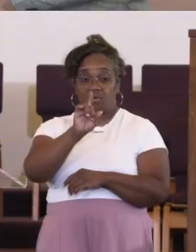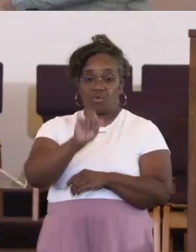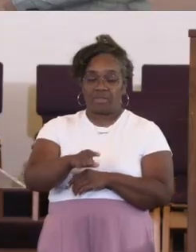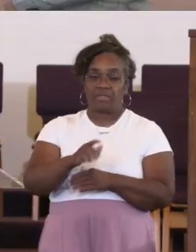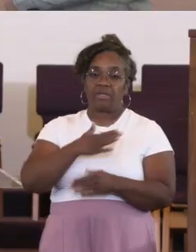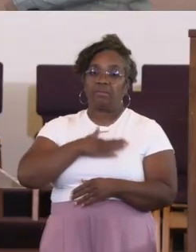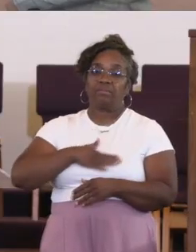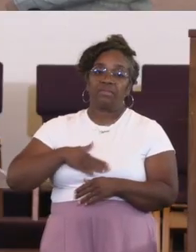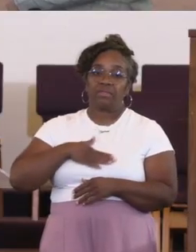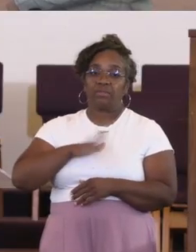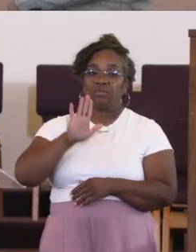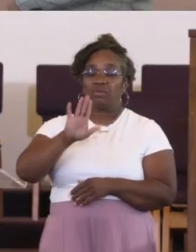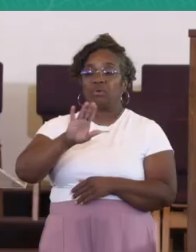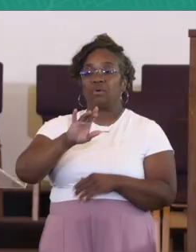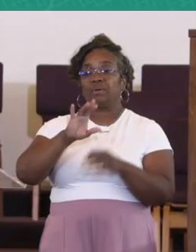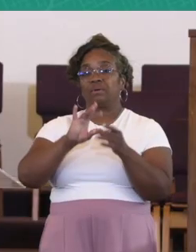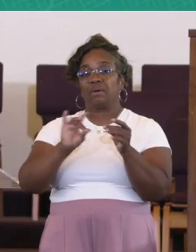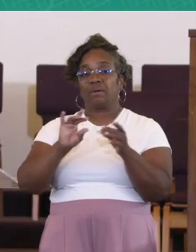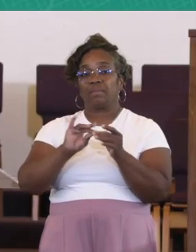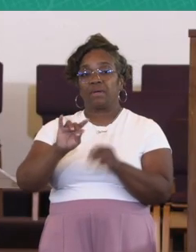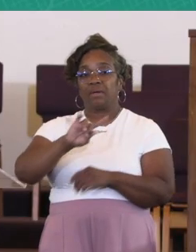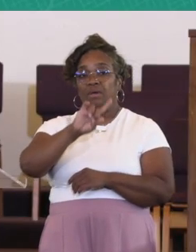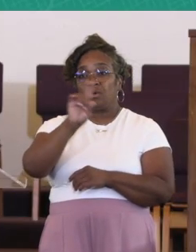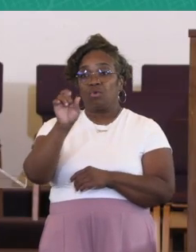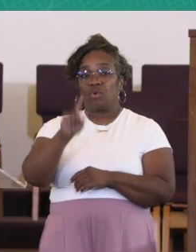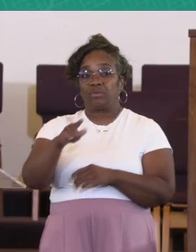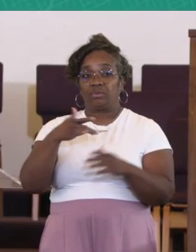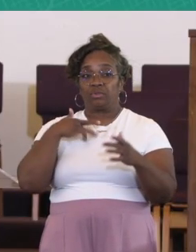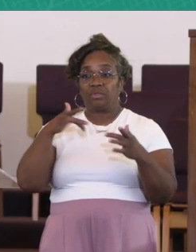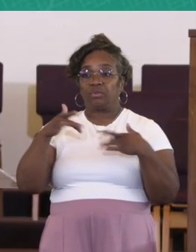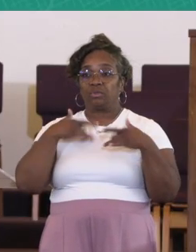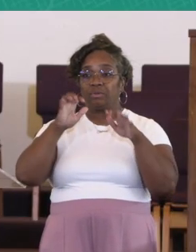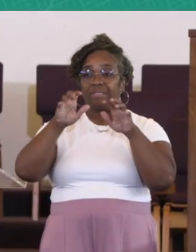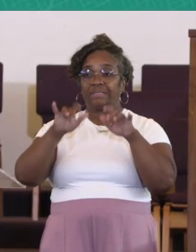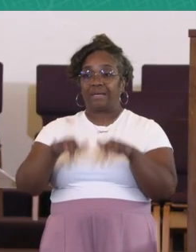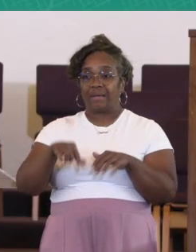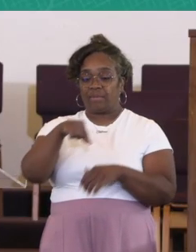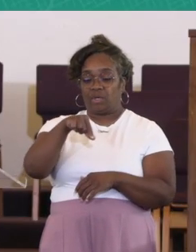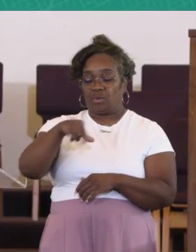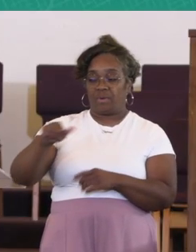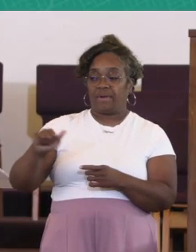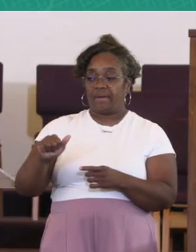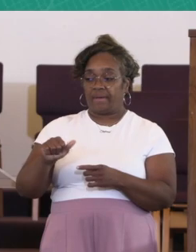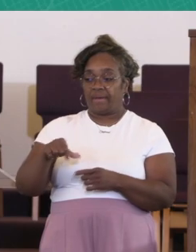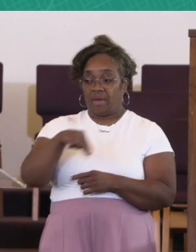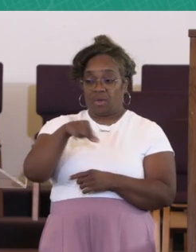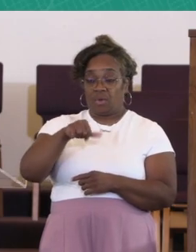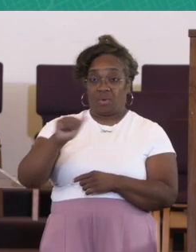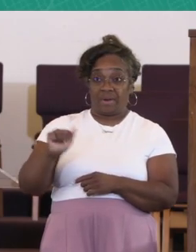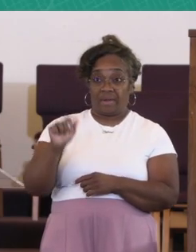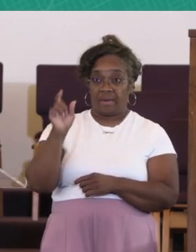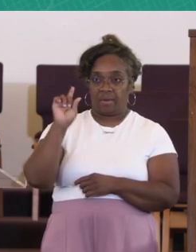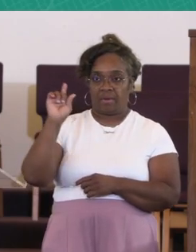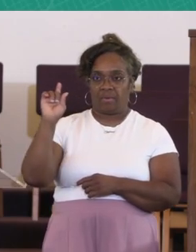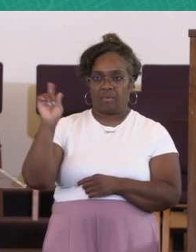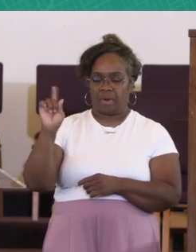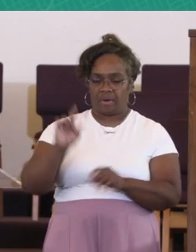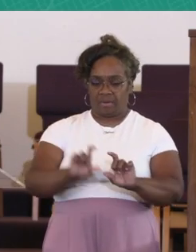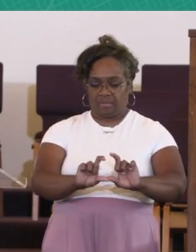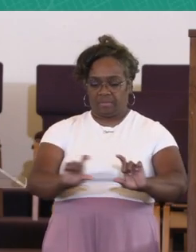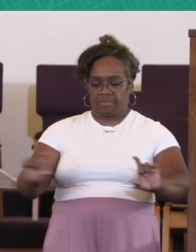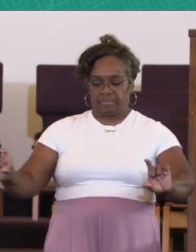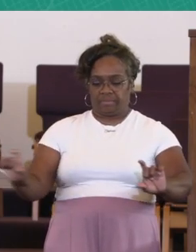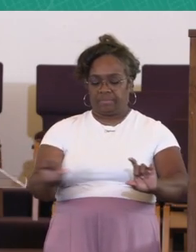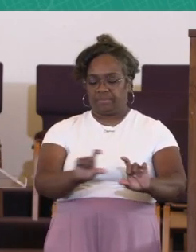your comment, question, or concern in the Q&A tab located in the Zoom taskbar. If you do